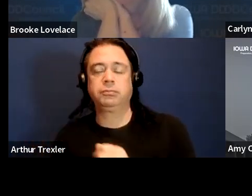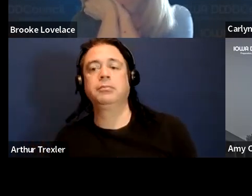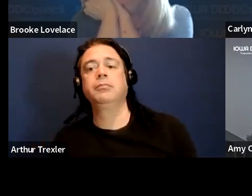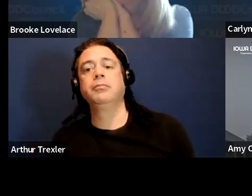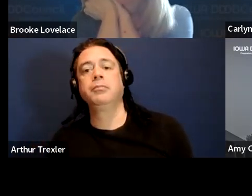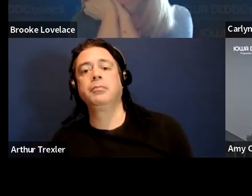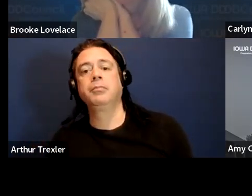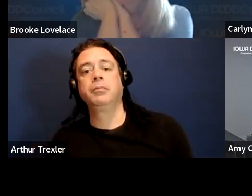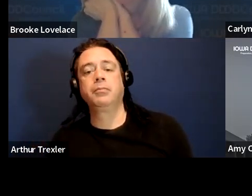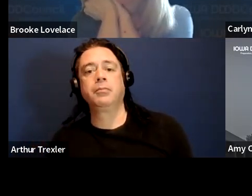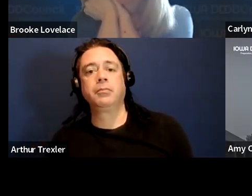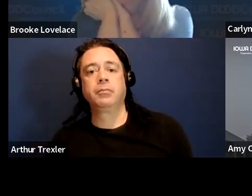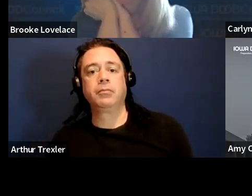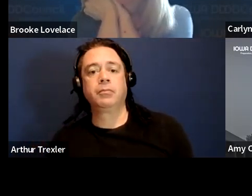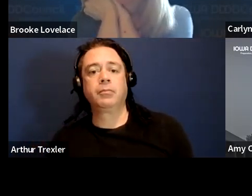with